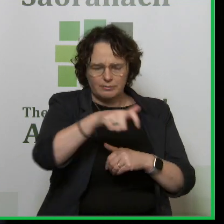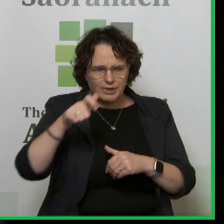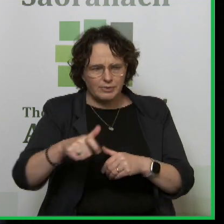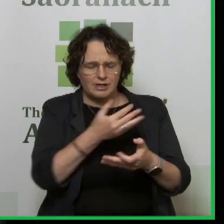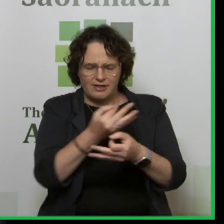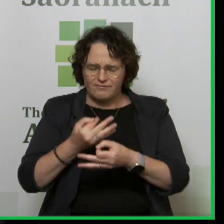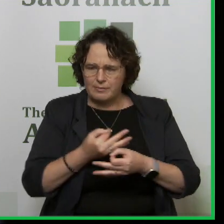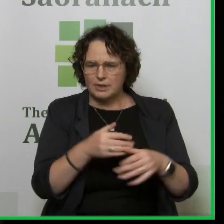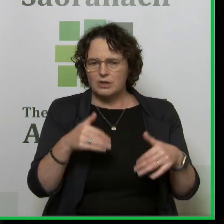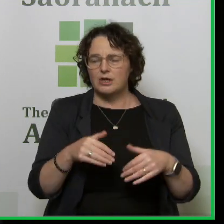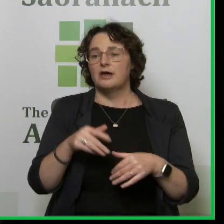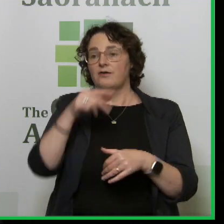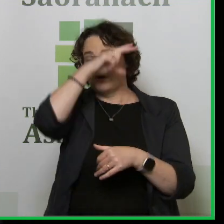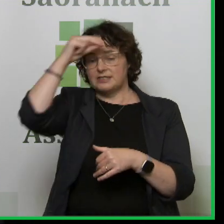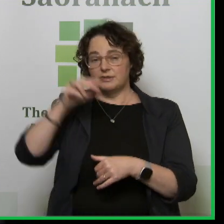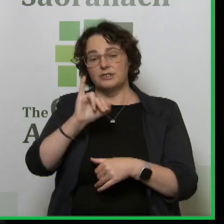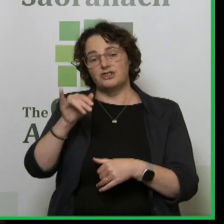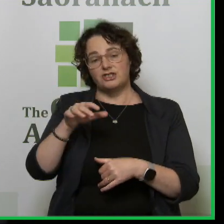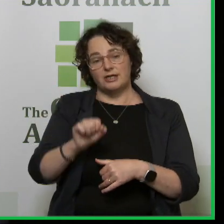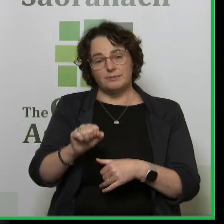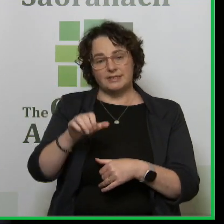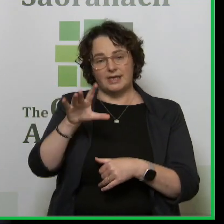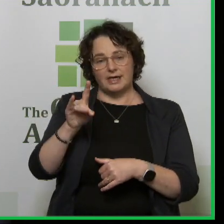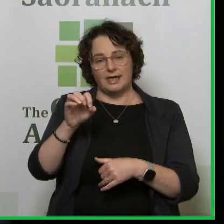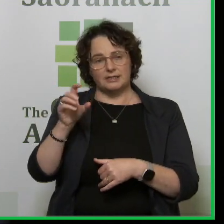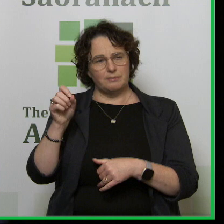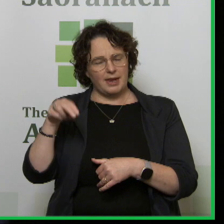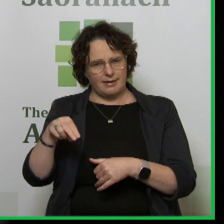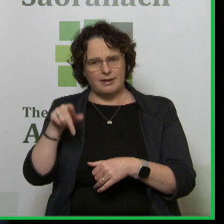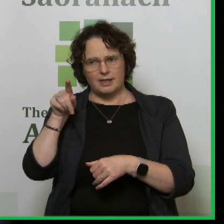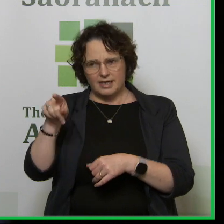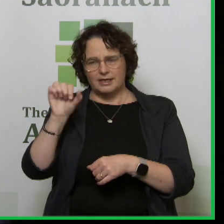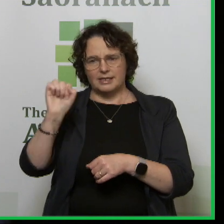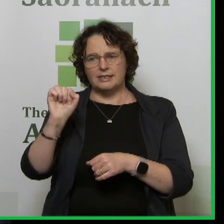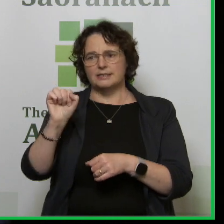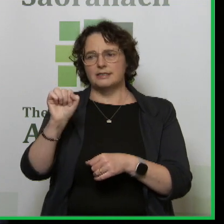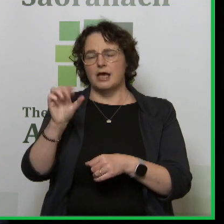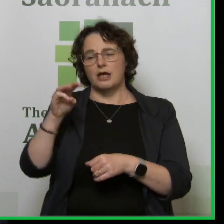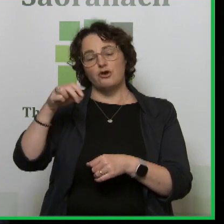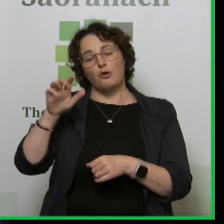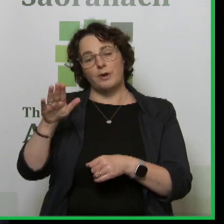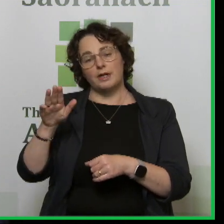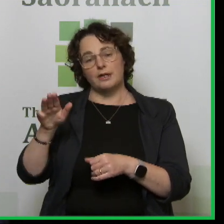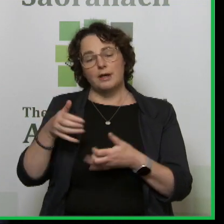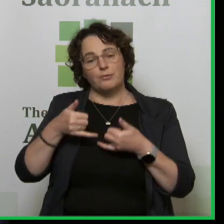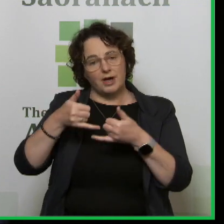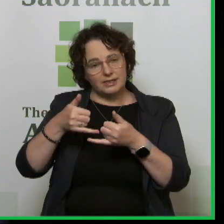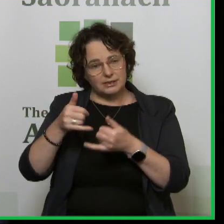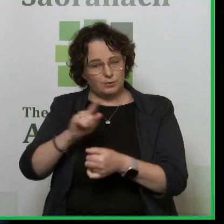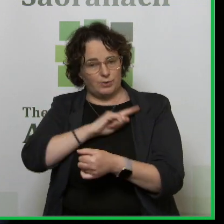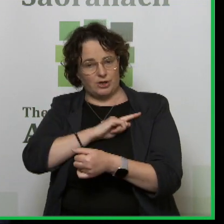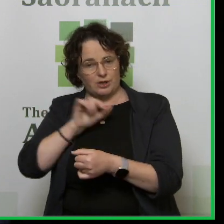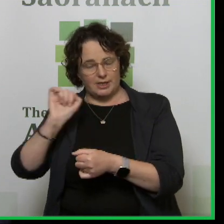overwhelming. James Heckman, for example, the Nobel Prize winner in Economist, he showed that in early